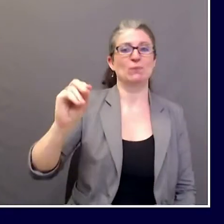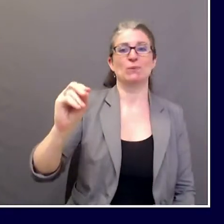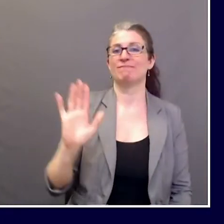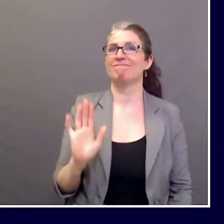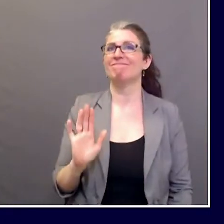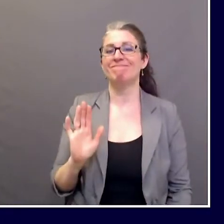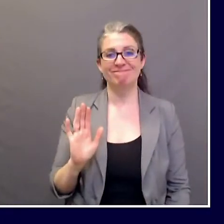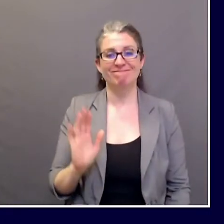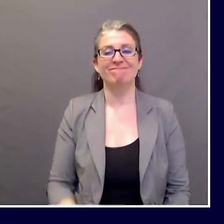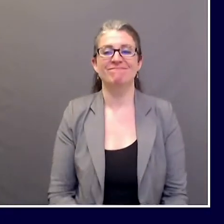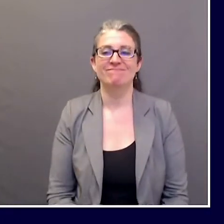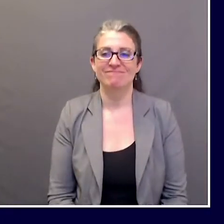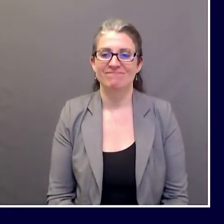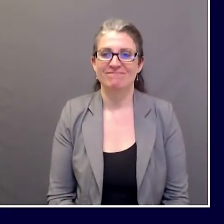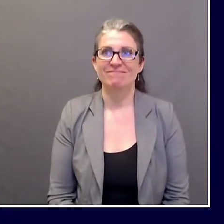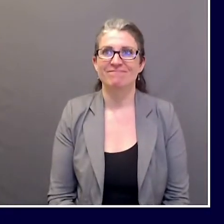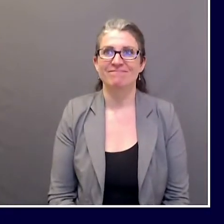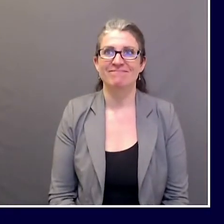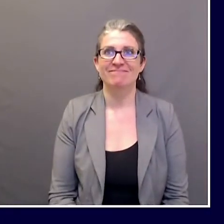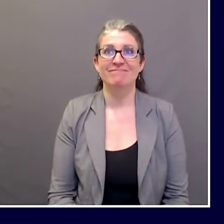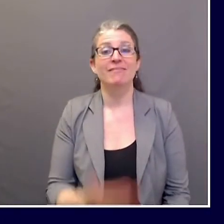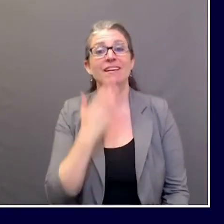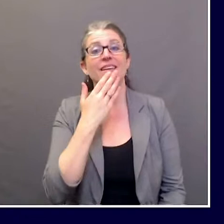Over to Amy Brown next.